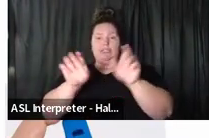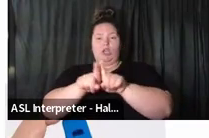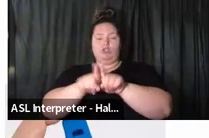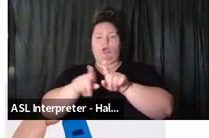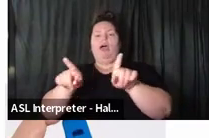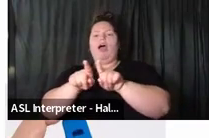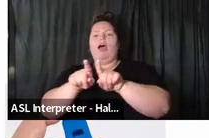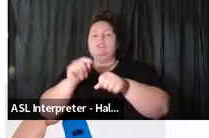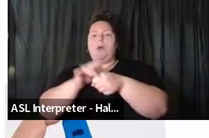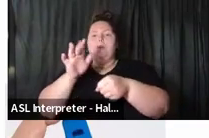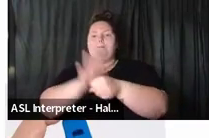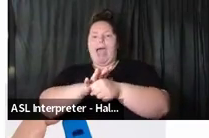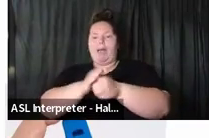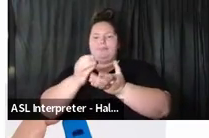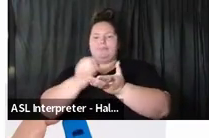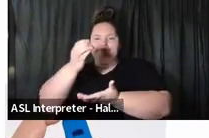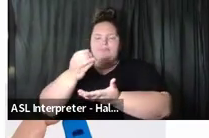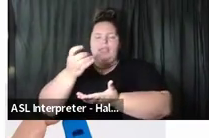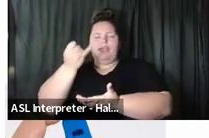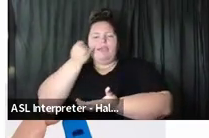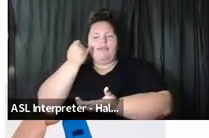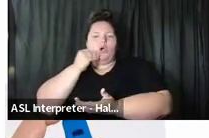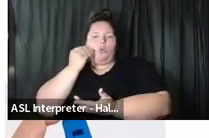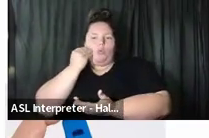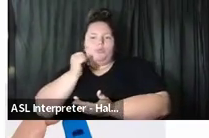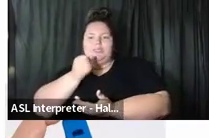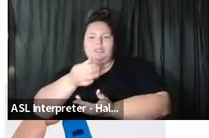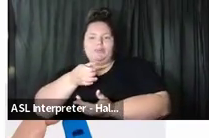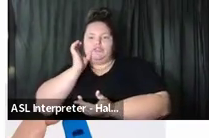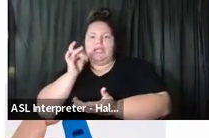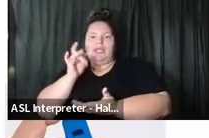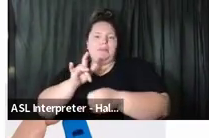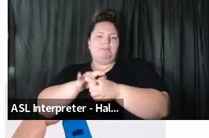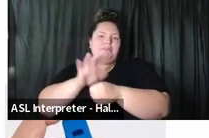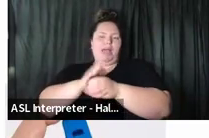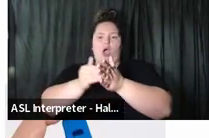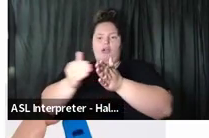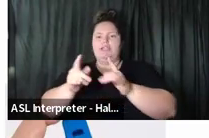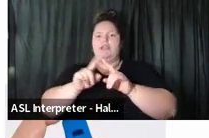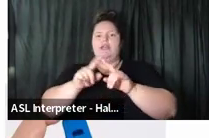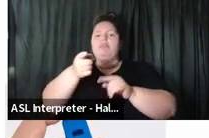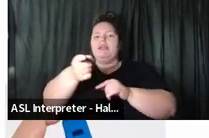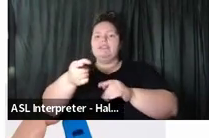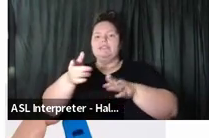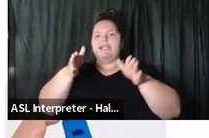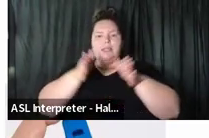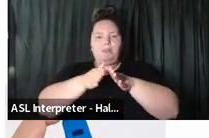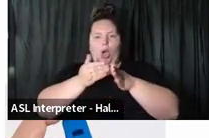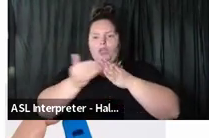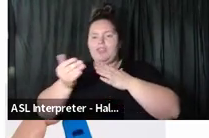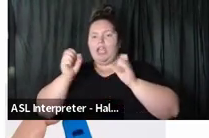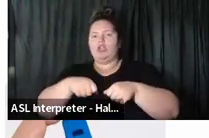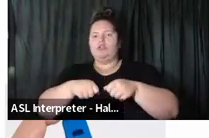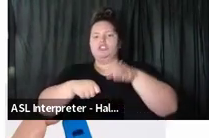home, sometimes we don't even drink pop a lot, or, you know, so it's like, it's easier if you have, and it's just a little device that you can just snap onto a